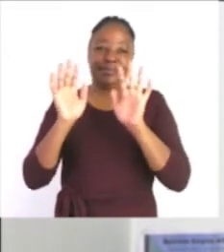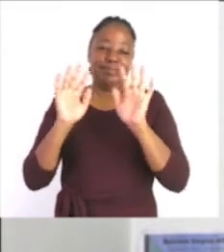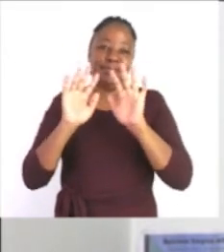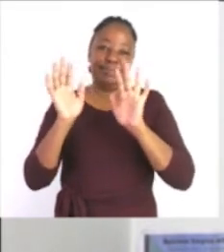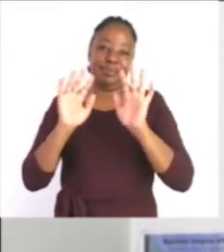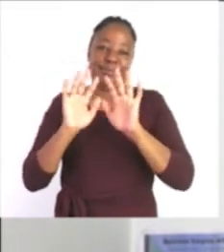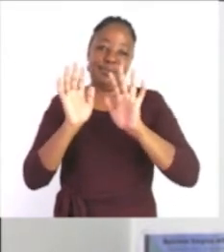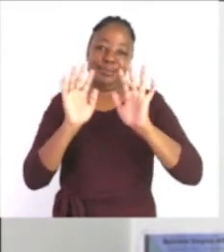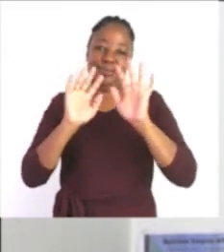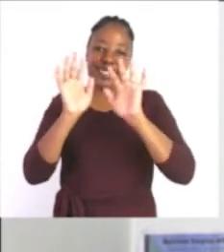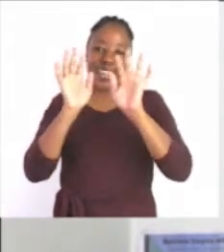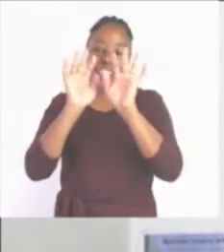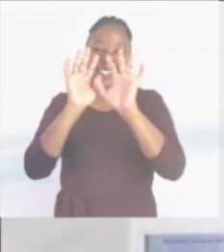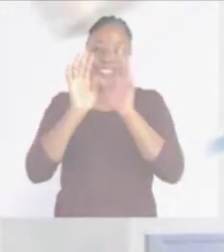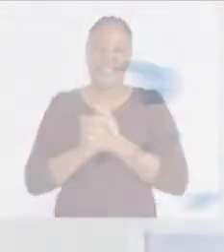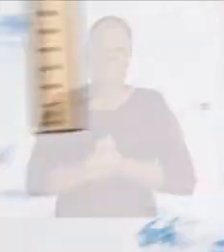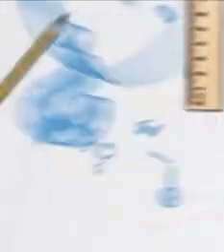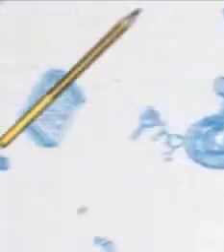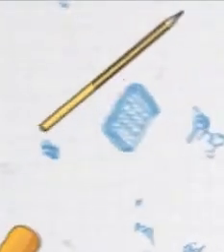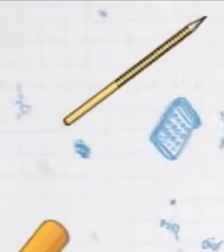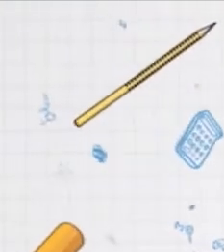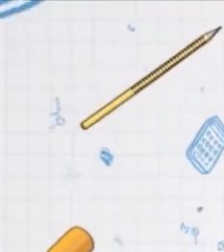say bye.